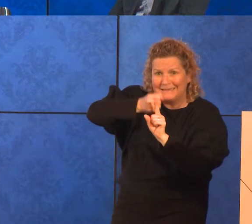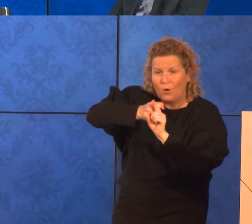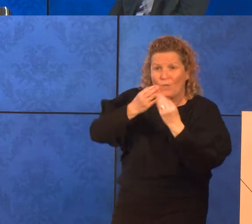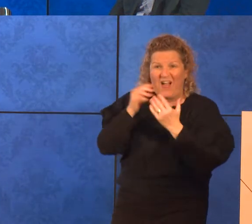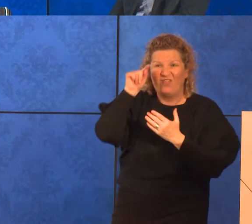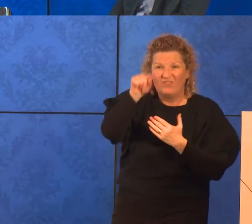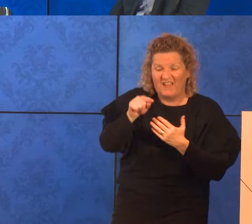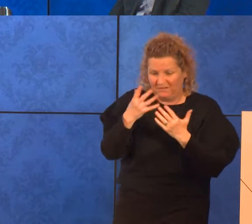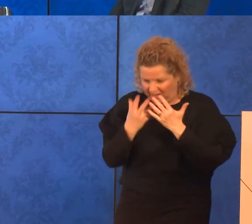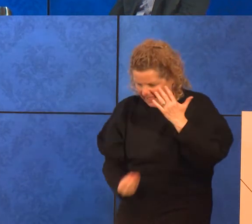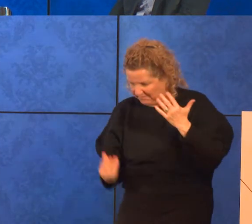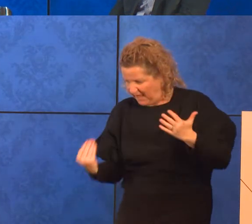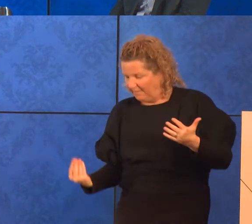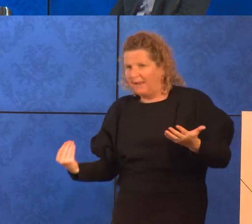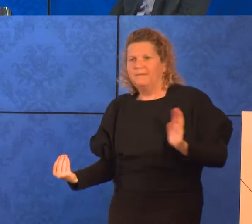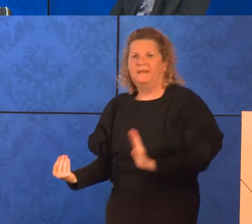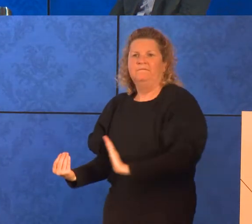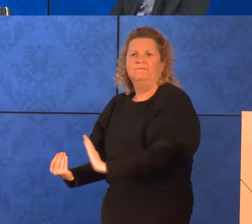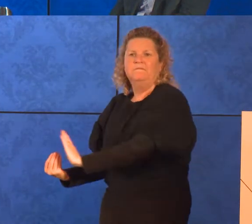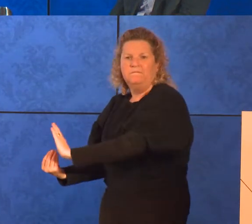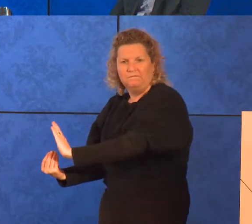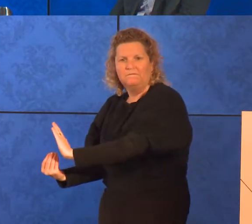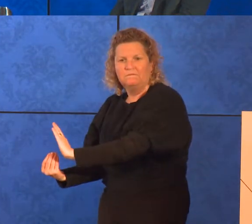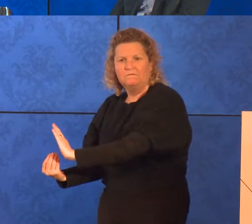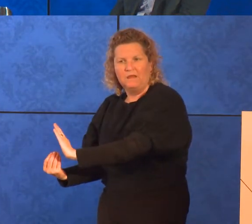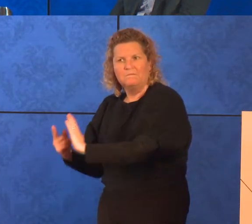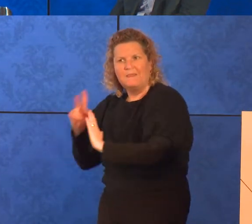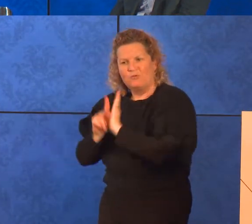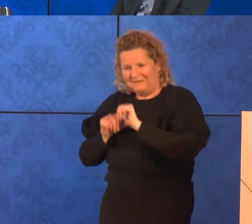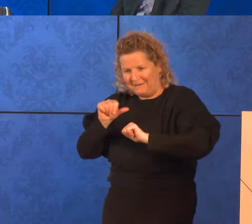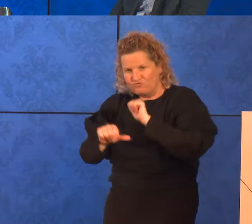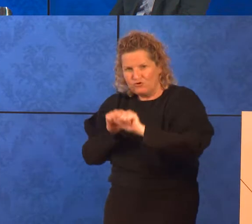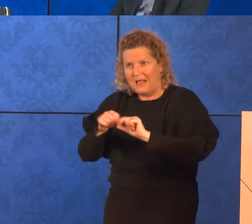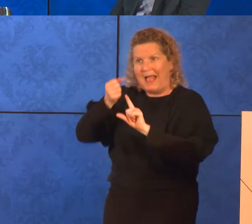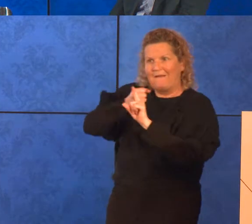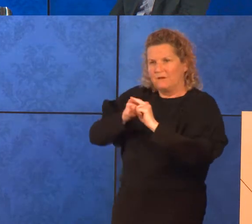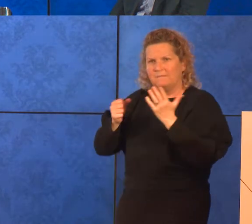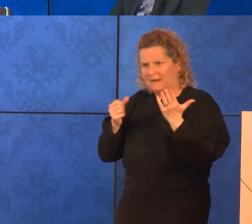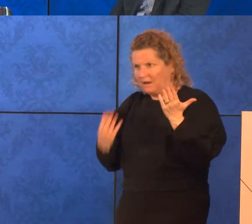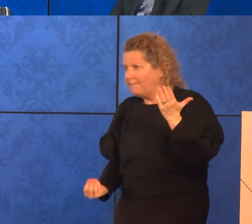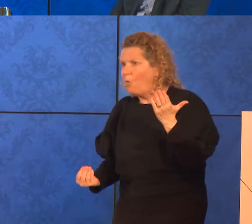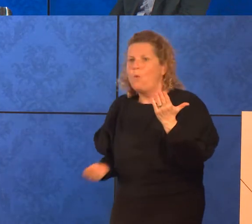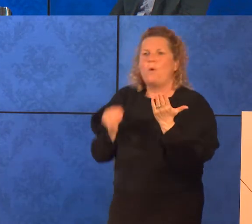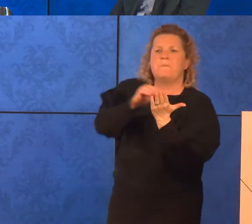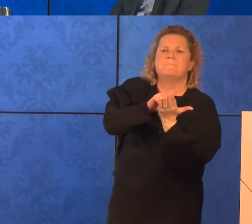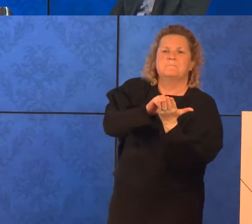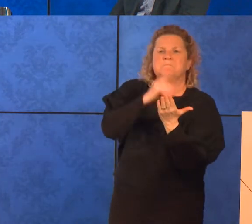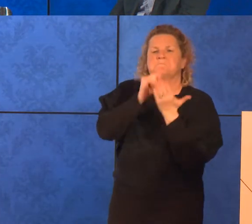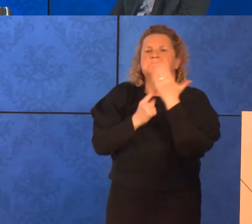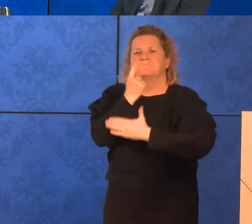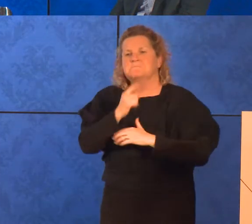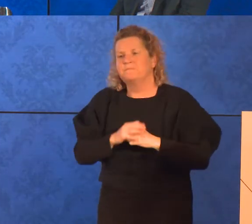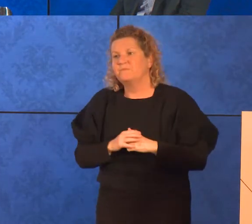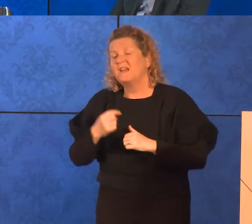along the way of that Royal Commission at every stage of the policy process. I think that